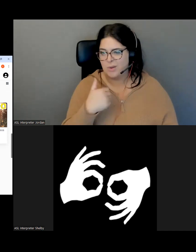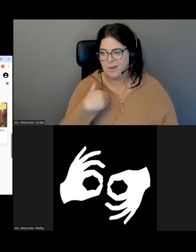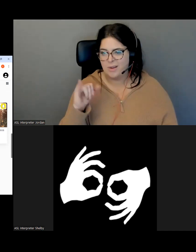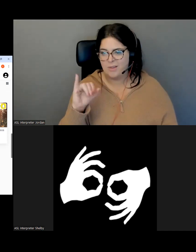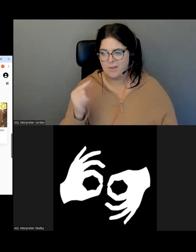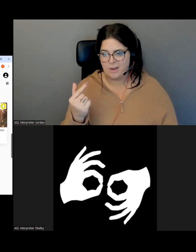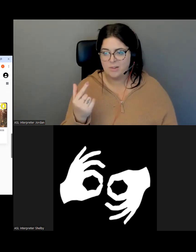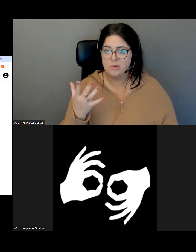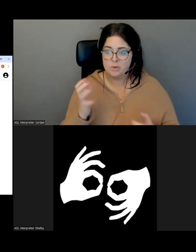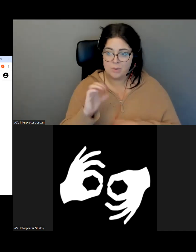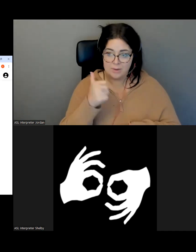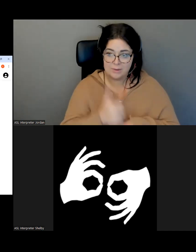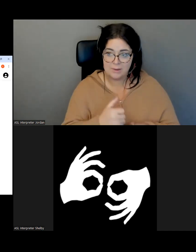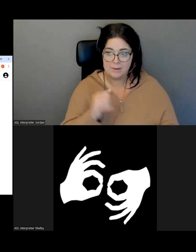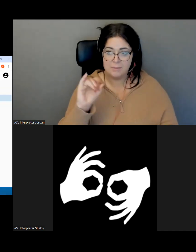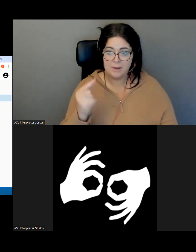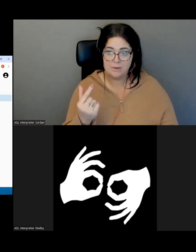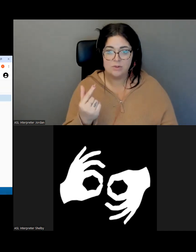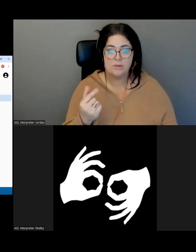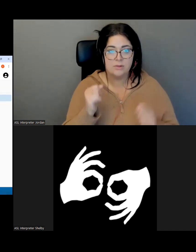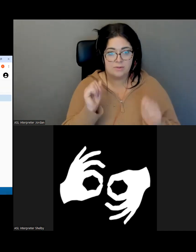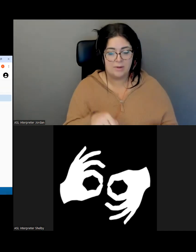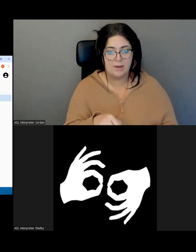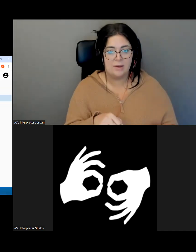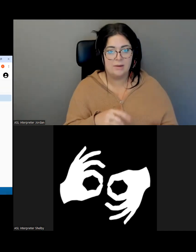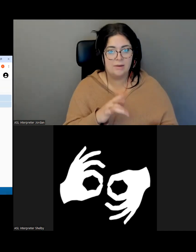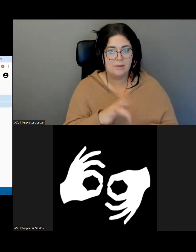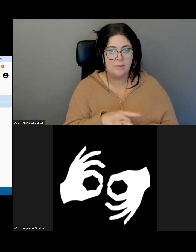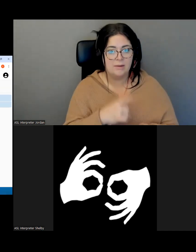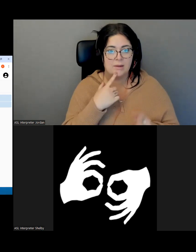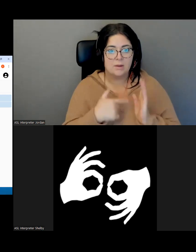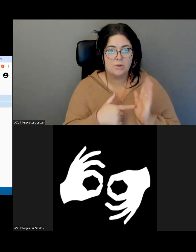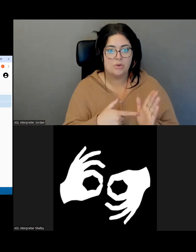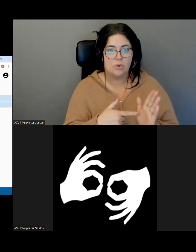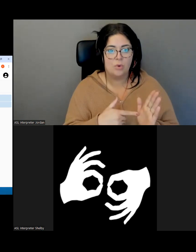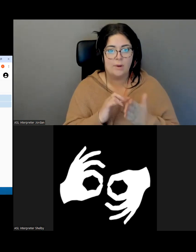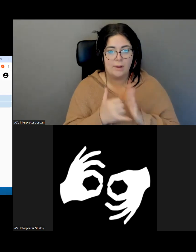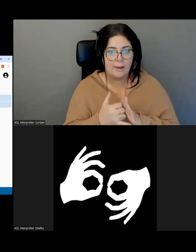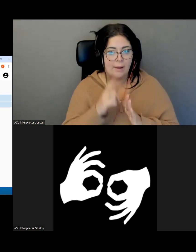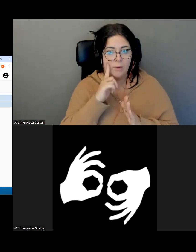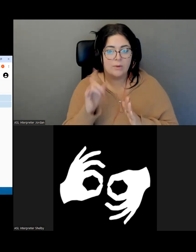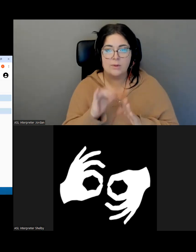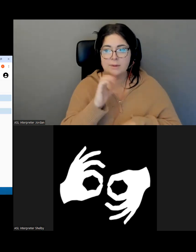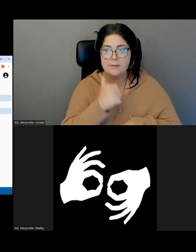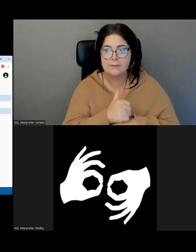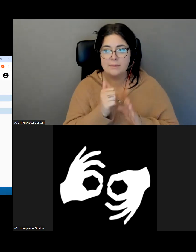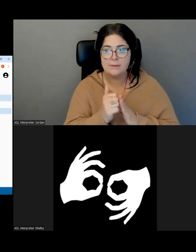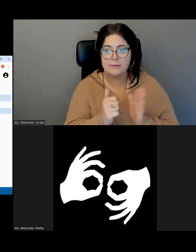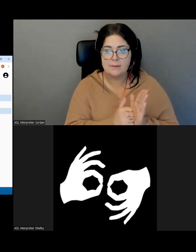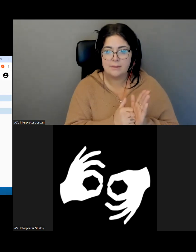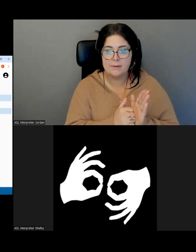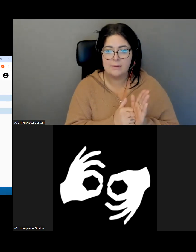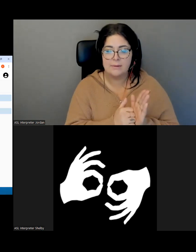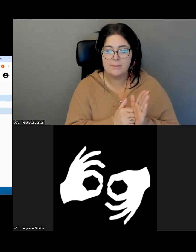but you want to have one set, if I clicked on it, it'll bring me to it, what it would look like creating an account,